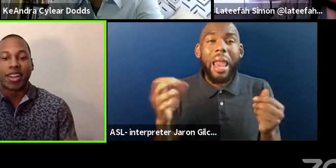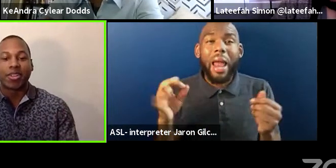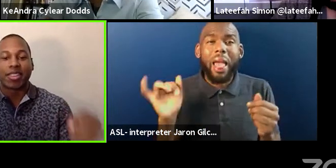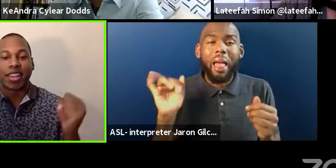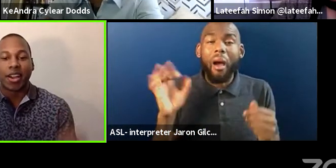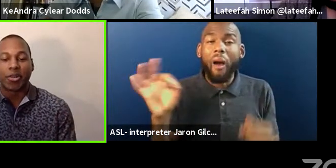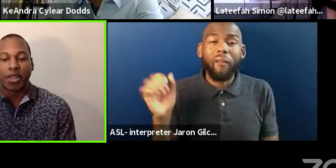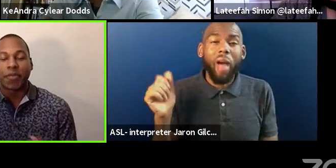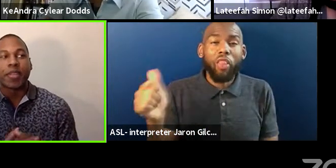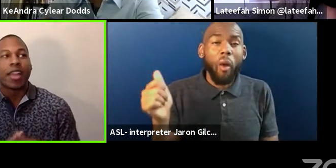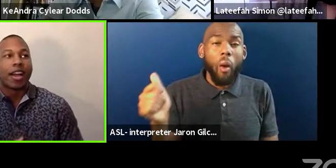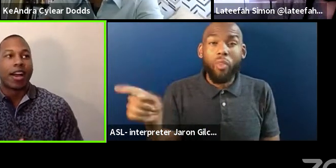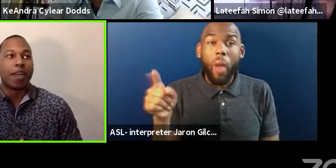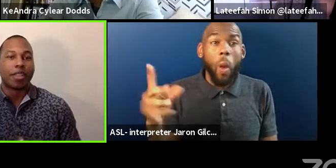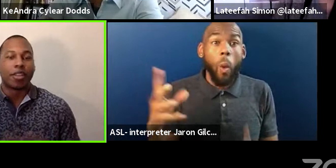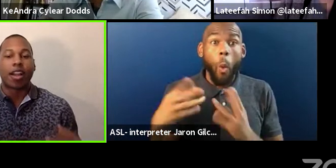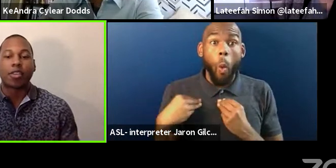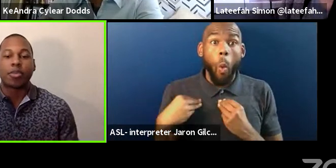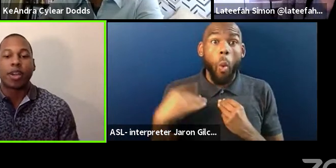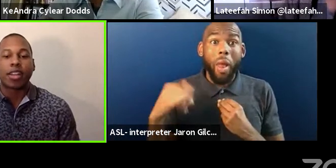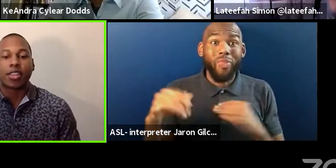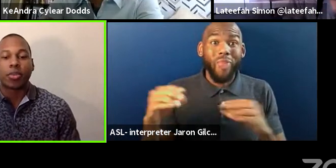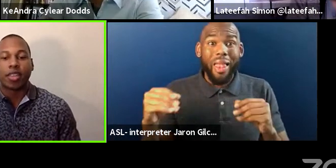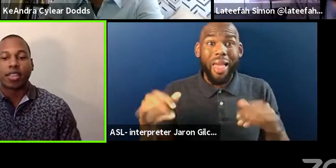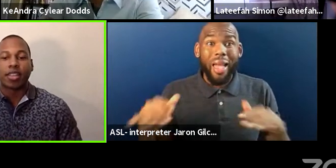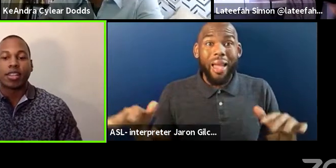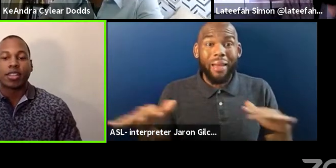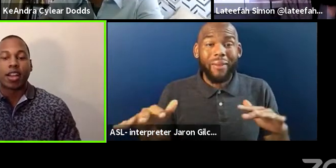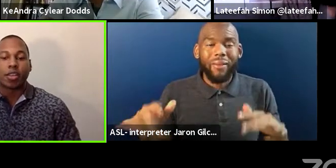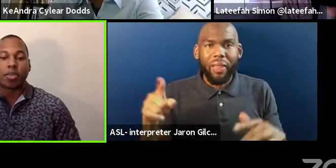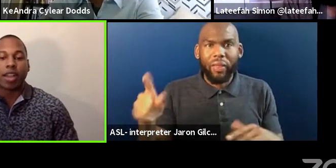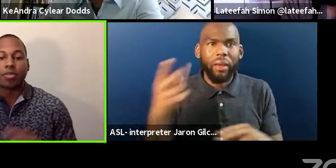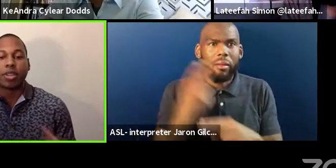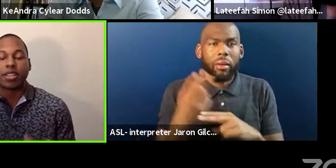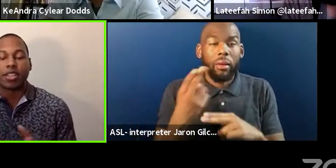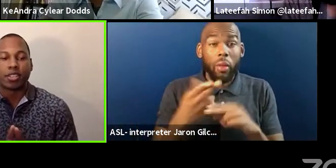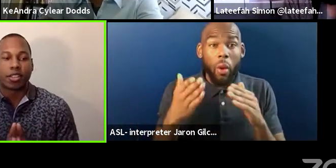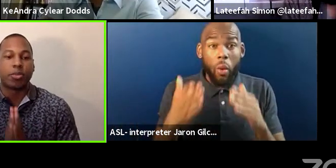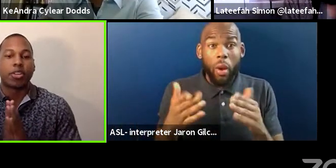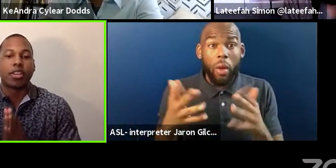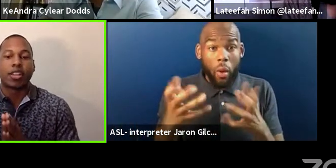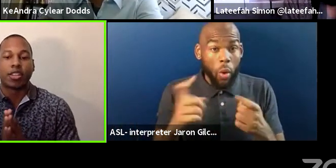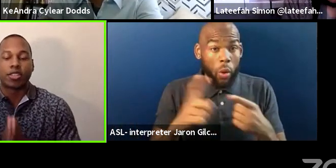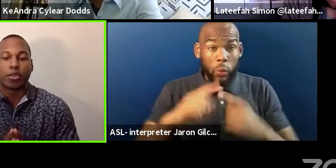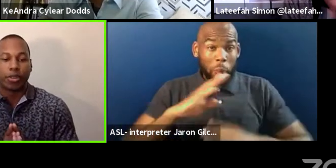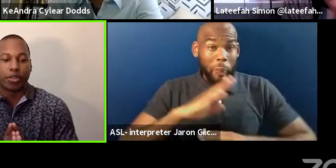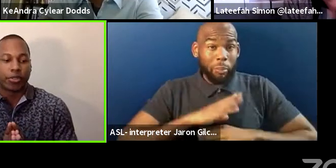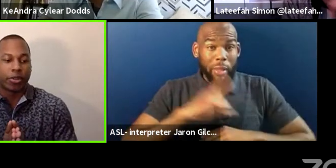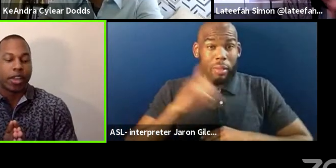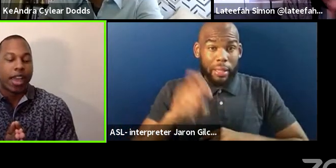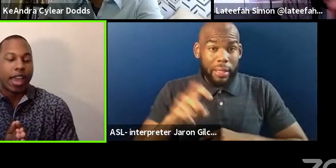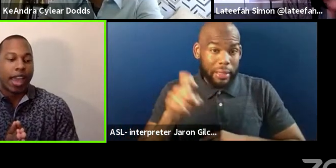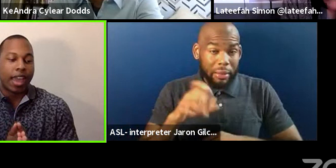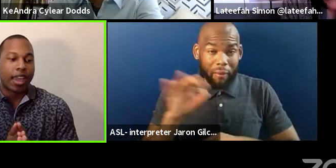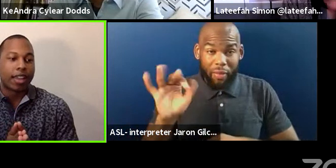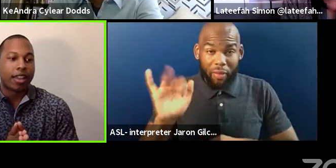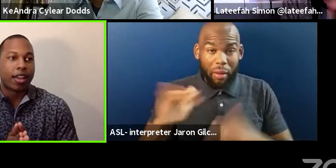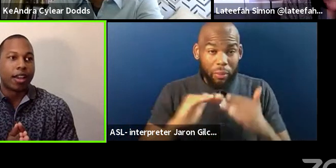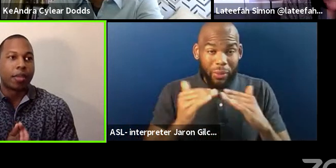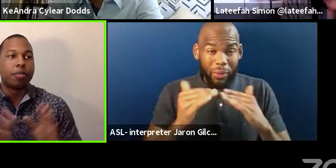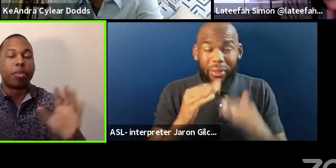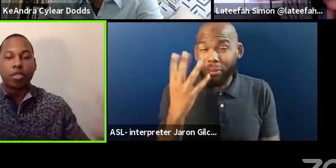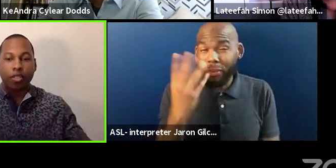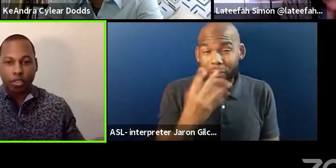own it, they own it, they own it. And they're occupying it the way that they need to occupy it to meet the needs of the community. And it's so beautiful.